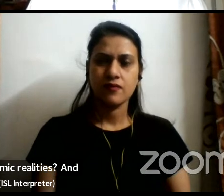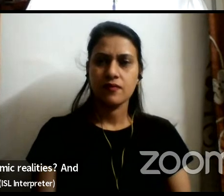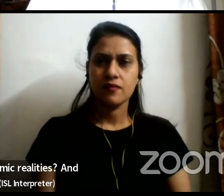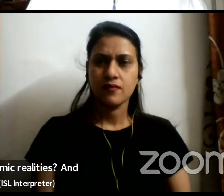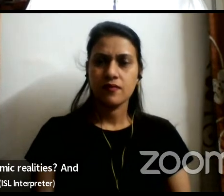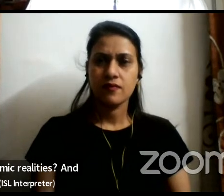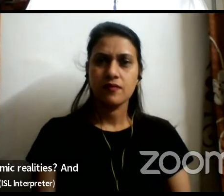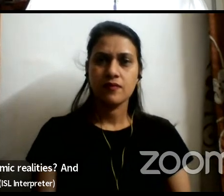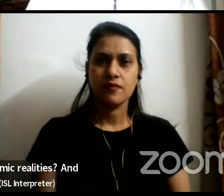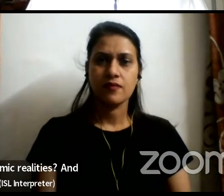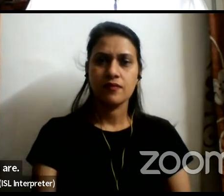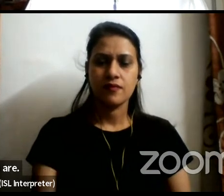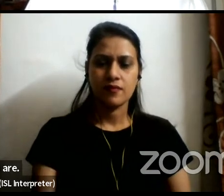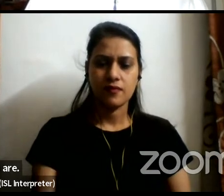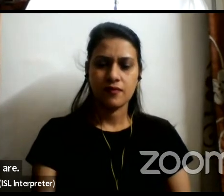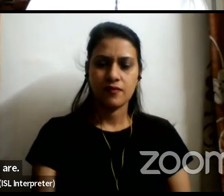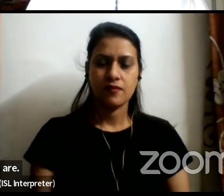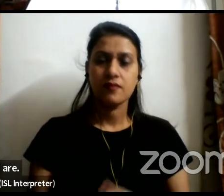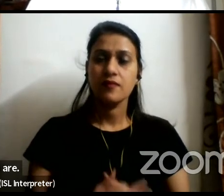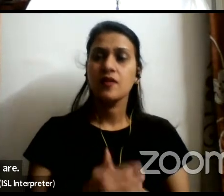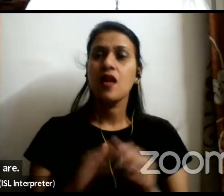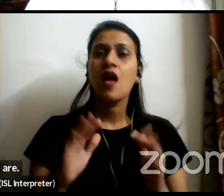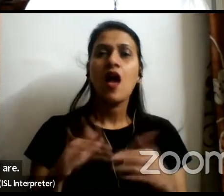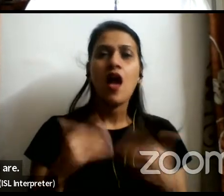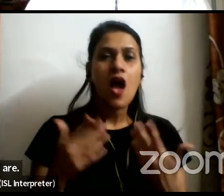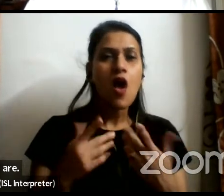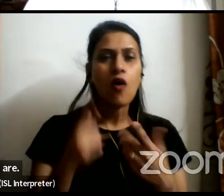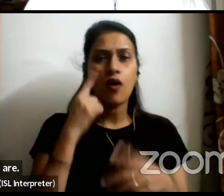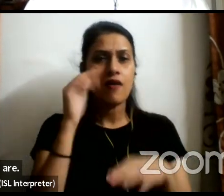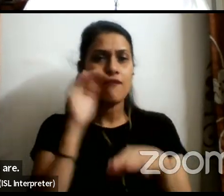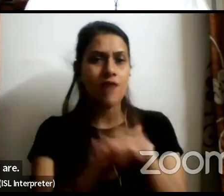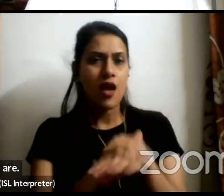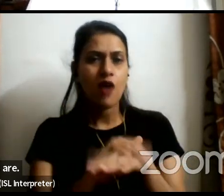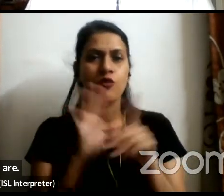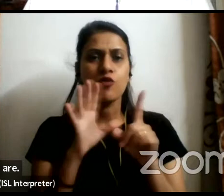be responding to the need to regulate digital markets?